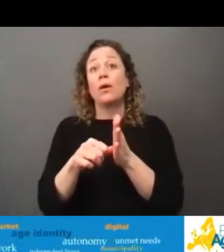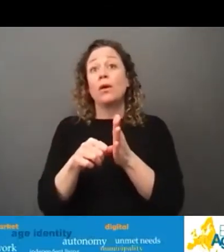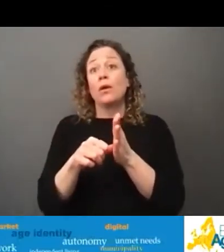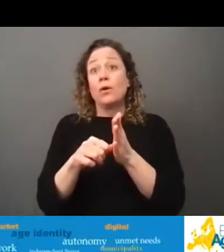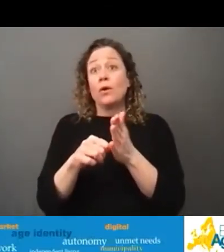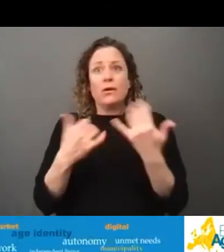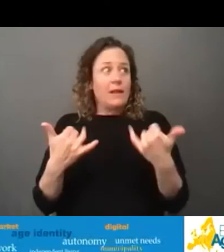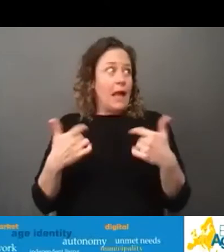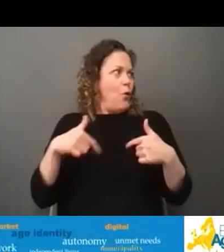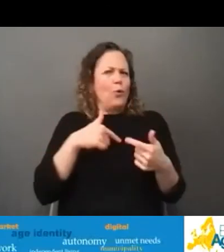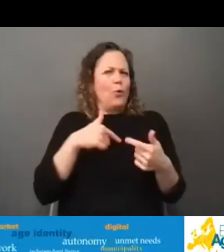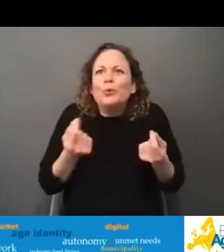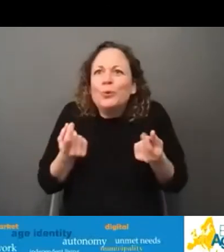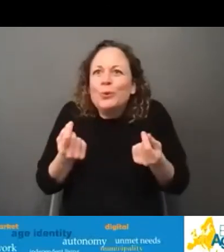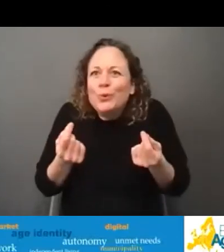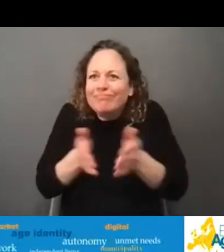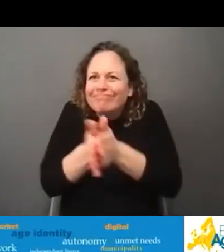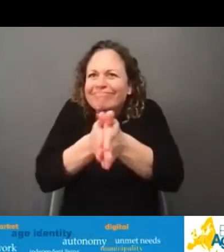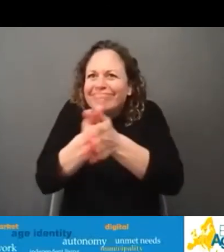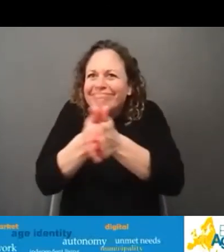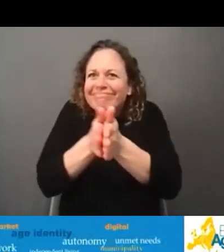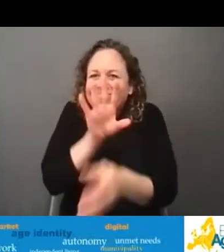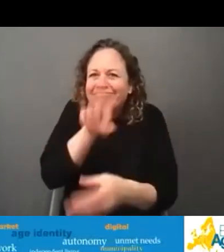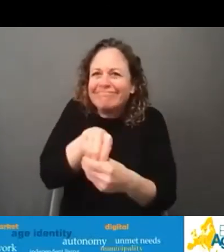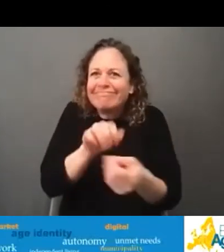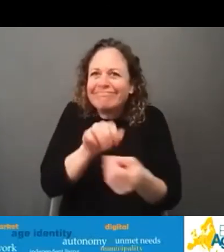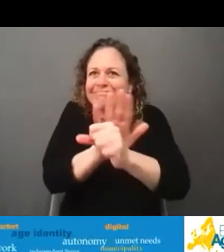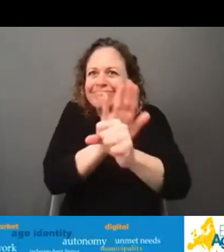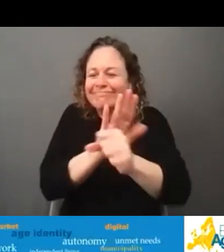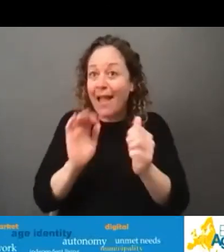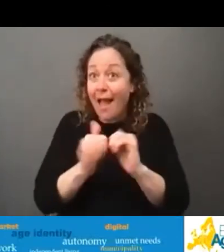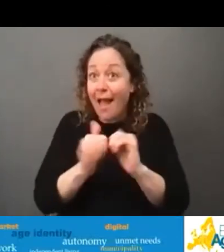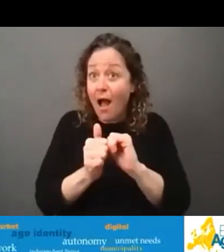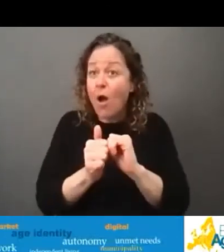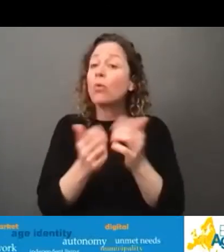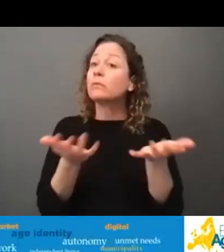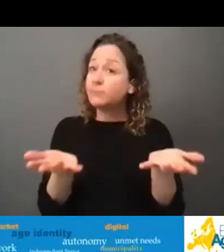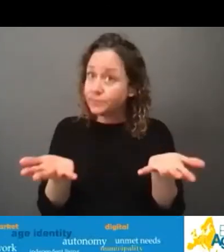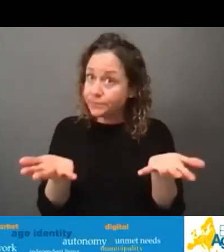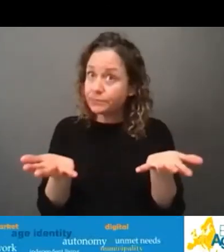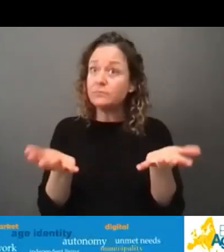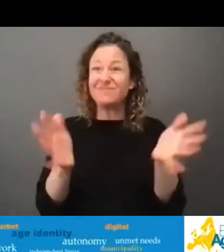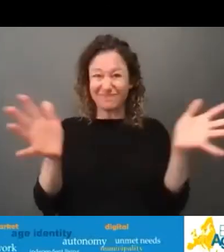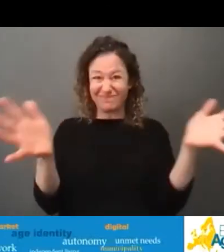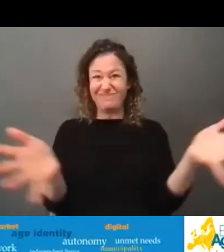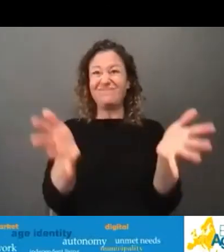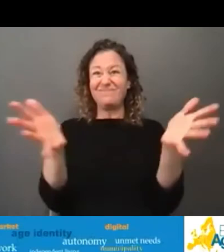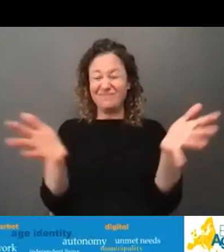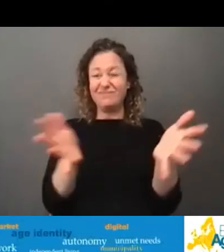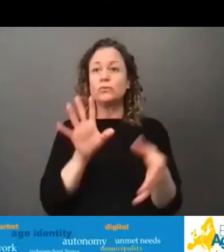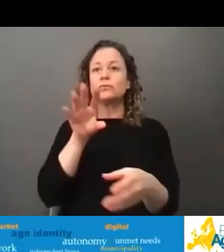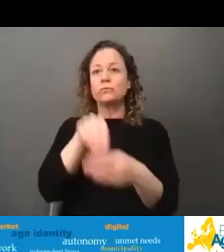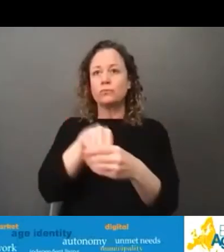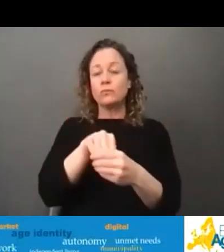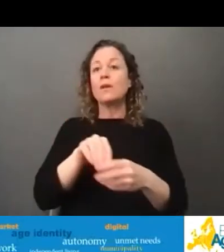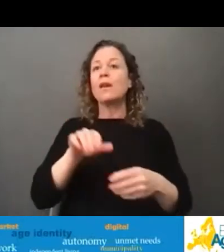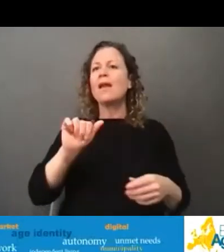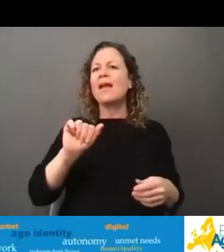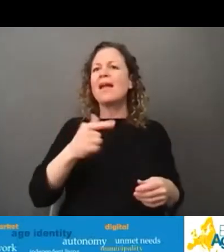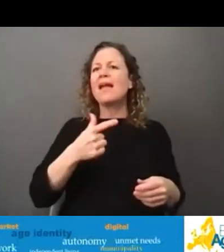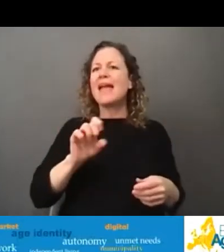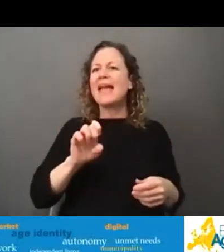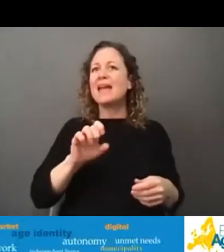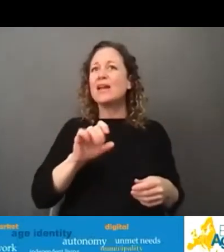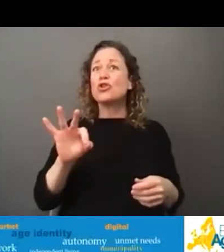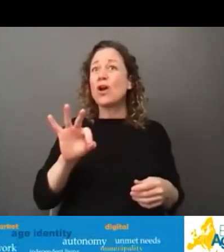do, or for everyone can do. I think the first is really to join the Age of Rights campaign. As you see in my background,